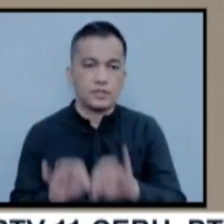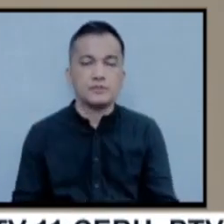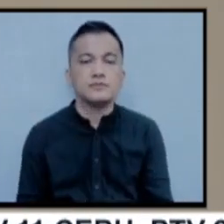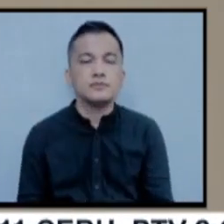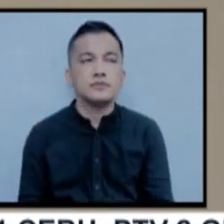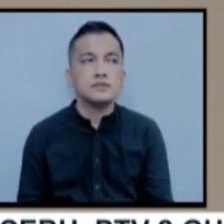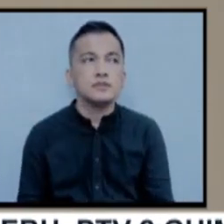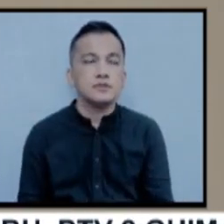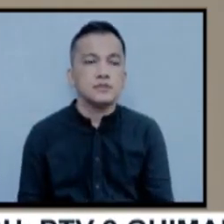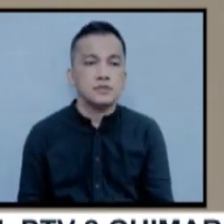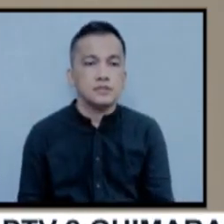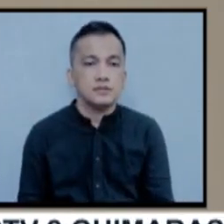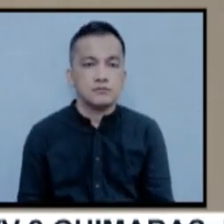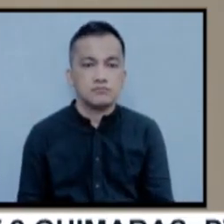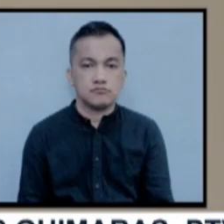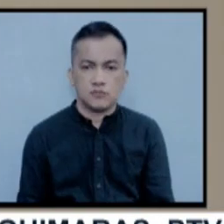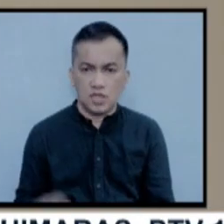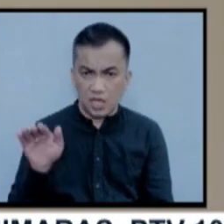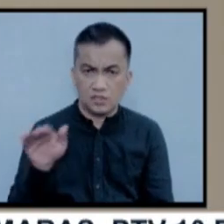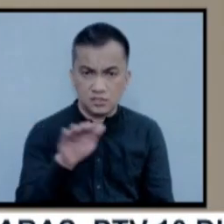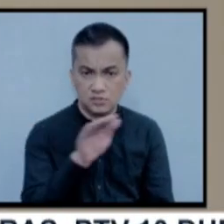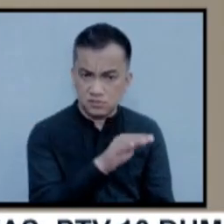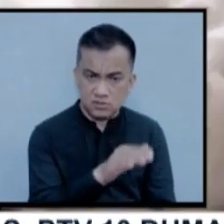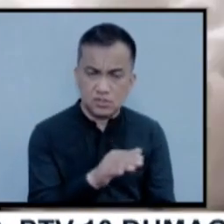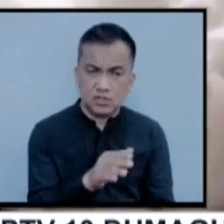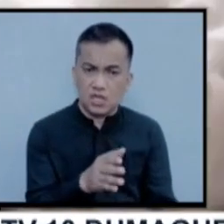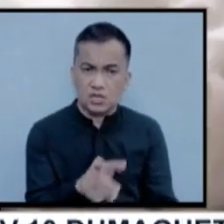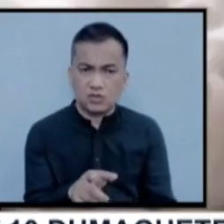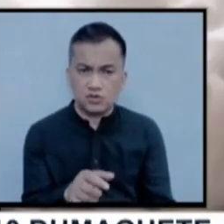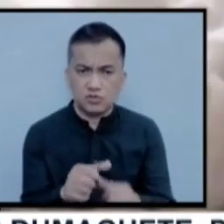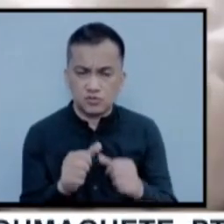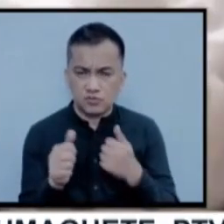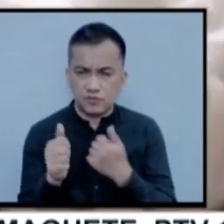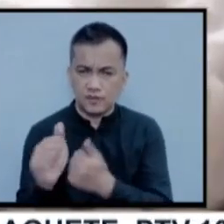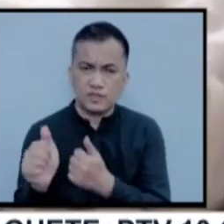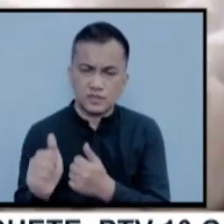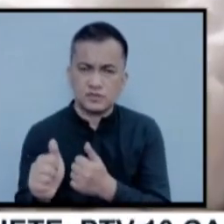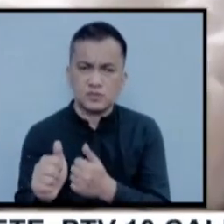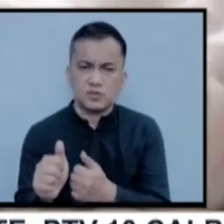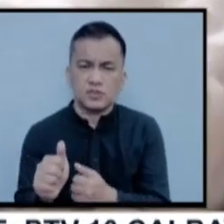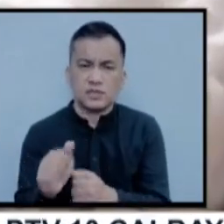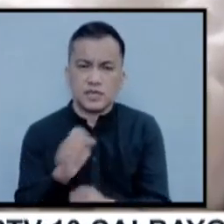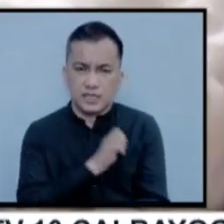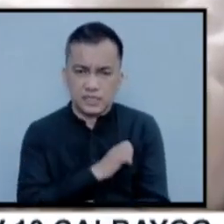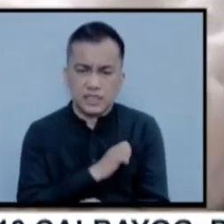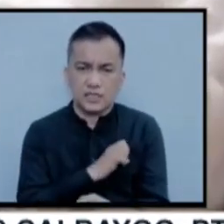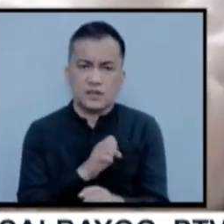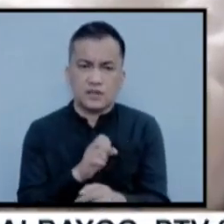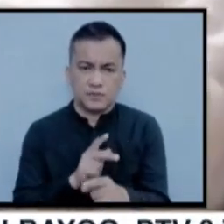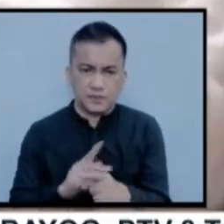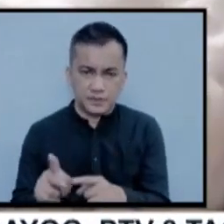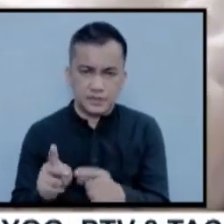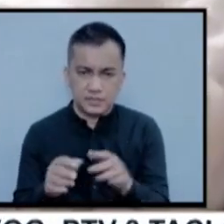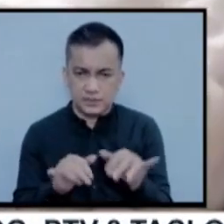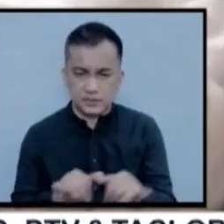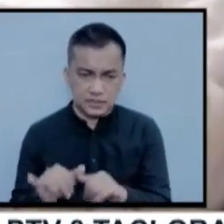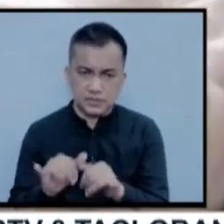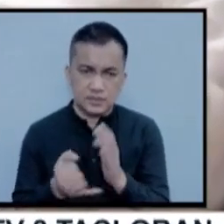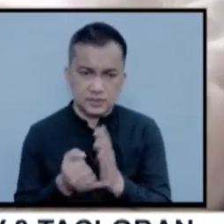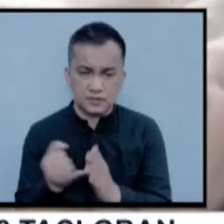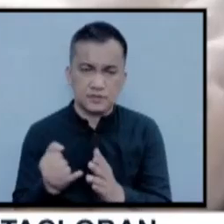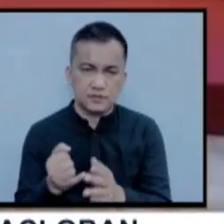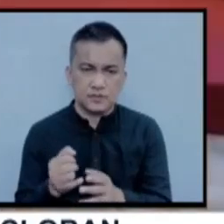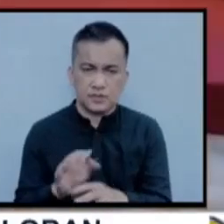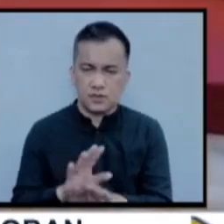you continue to adhere to the utm ethical and professional standards of journalism free from sensationalism